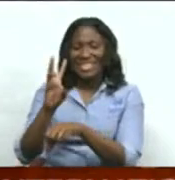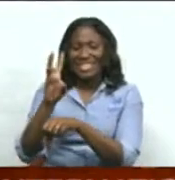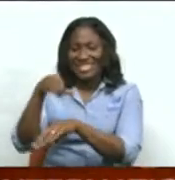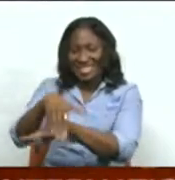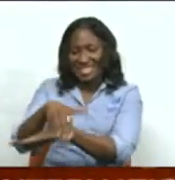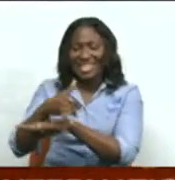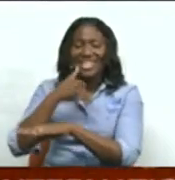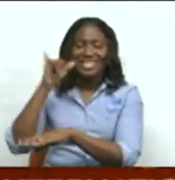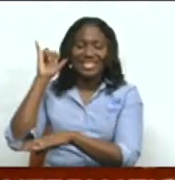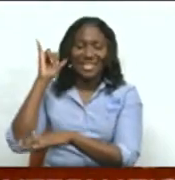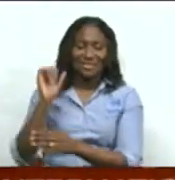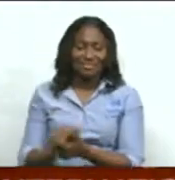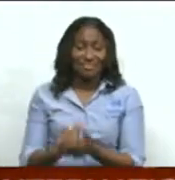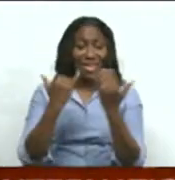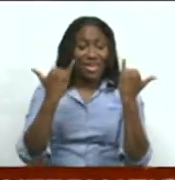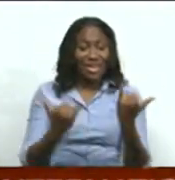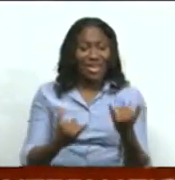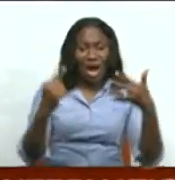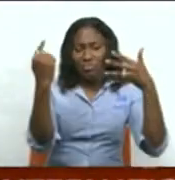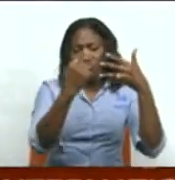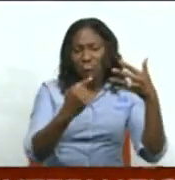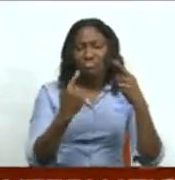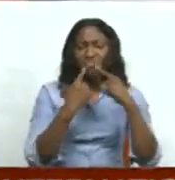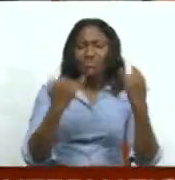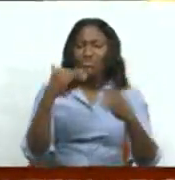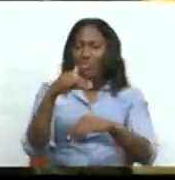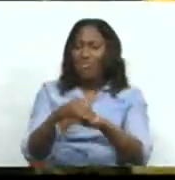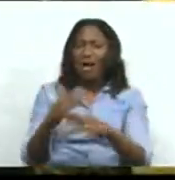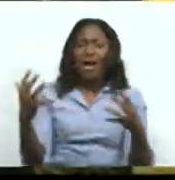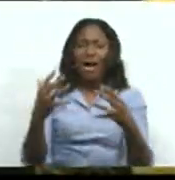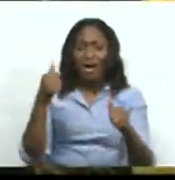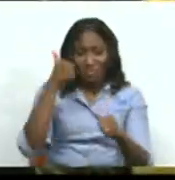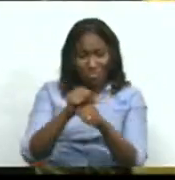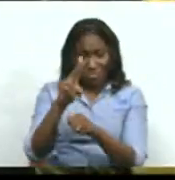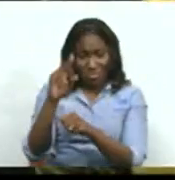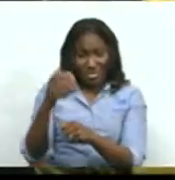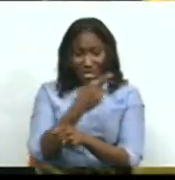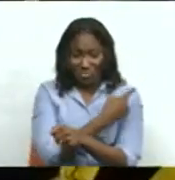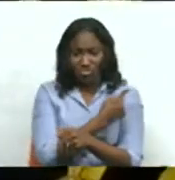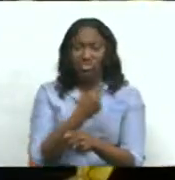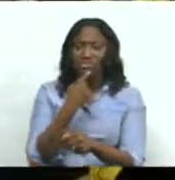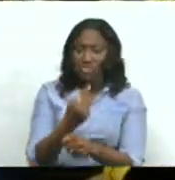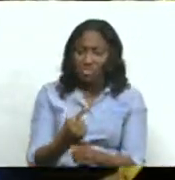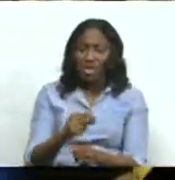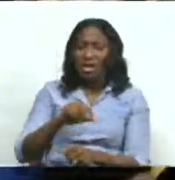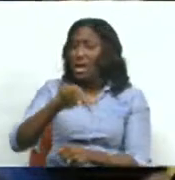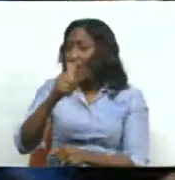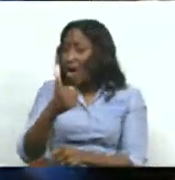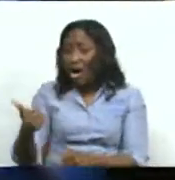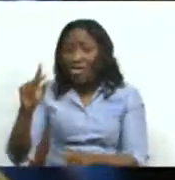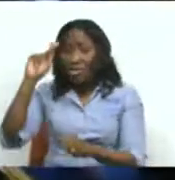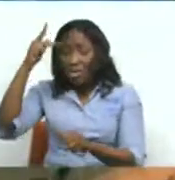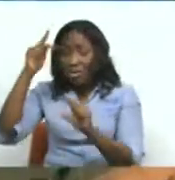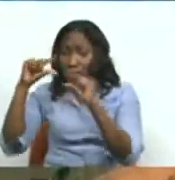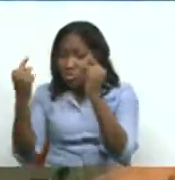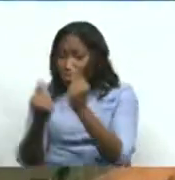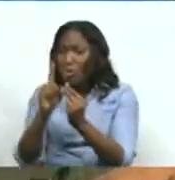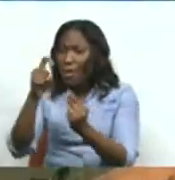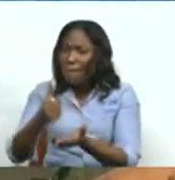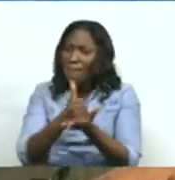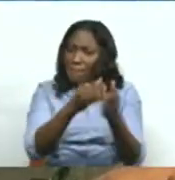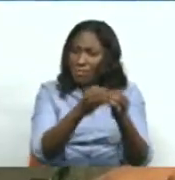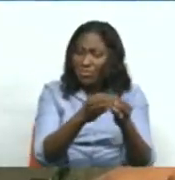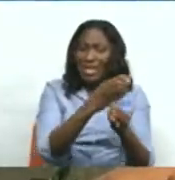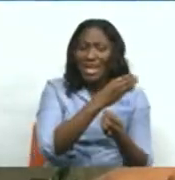p.m. yesterday. It's time to recap our headlines as we leave you. UNC leader demands third parties contribute more, while